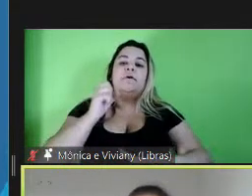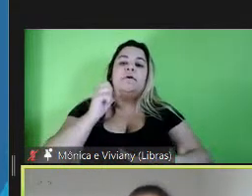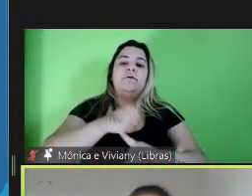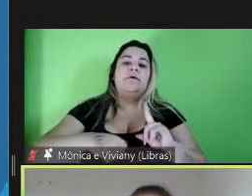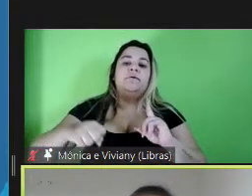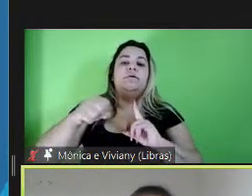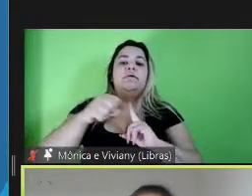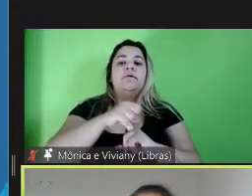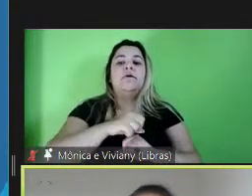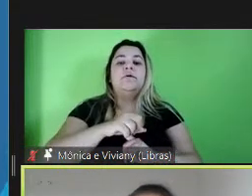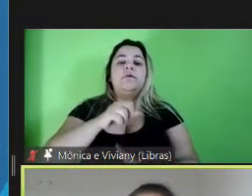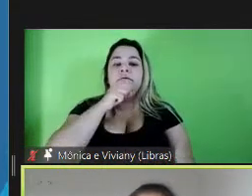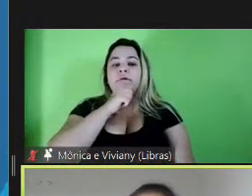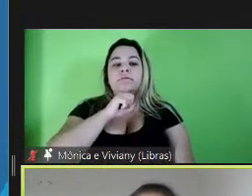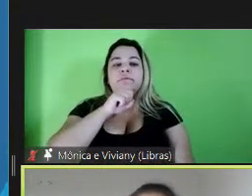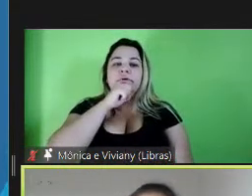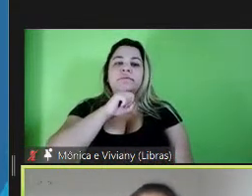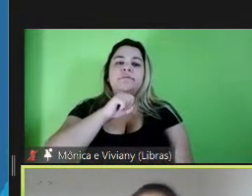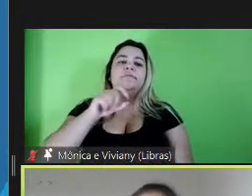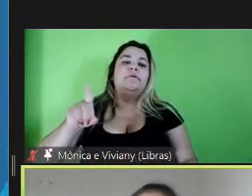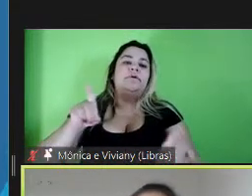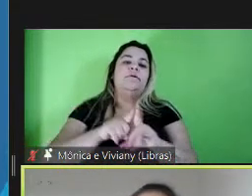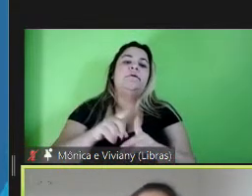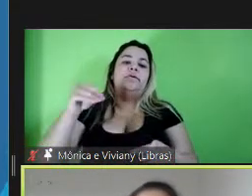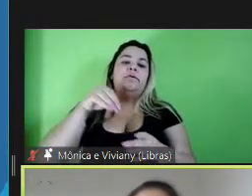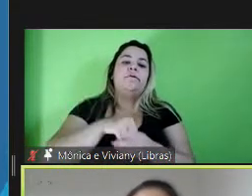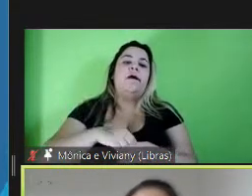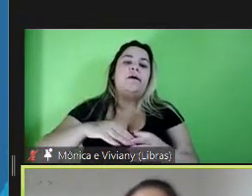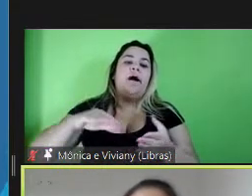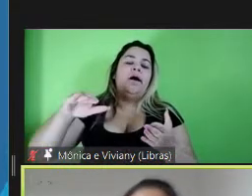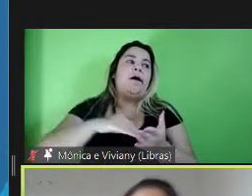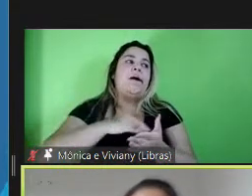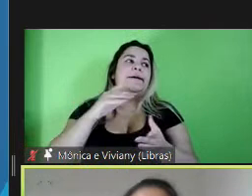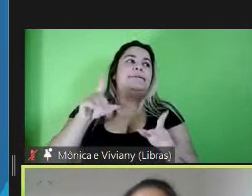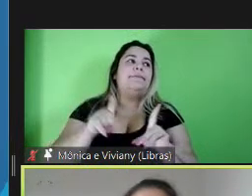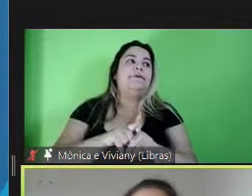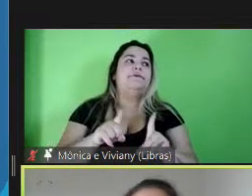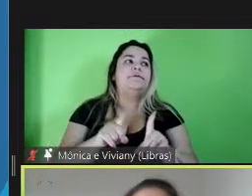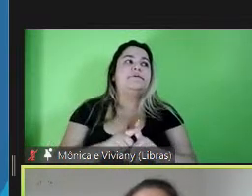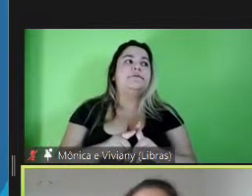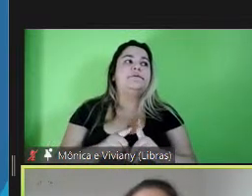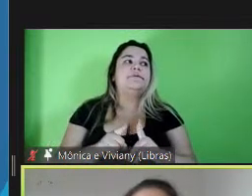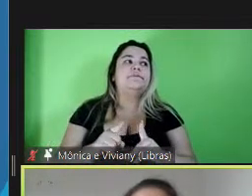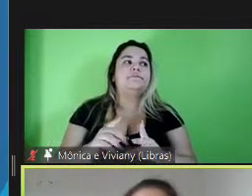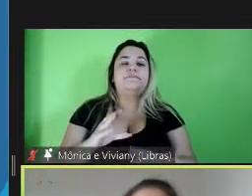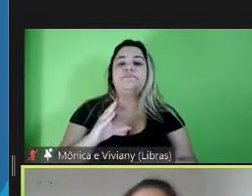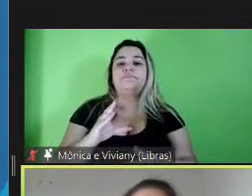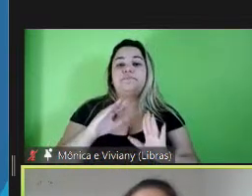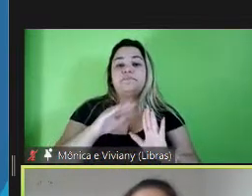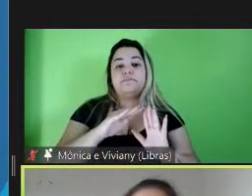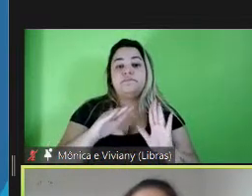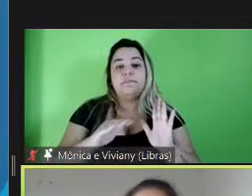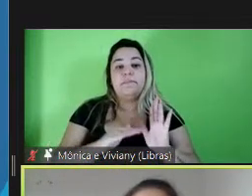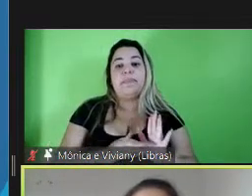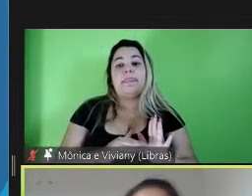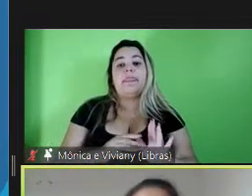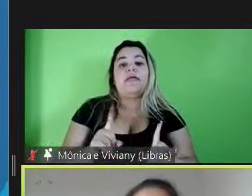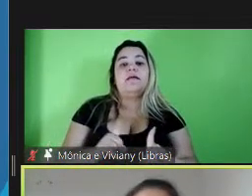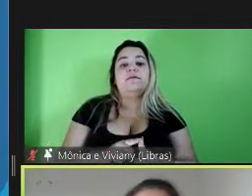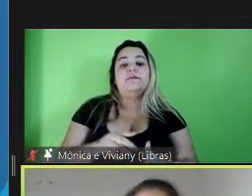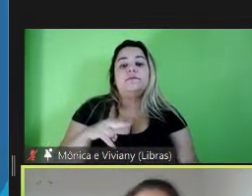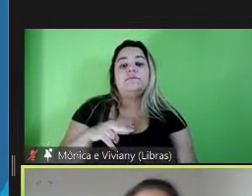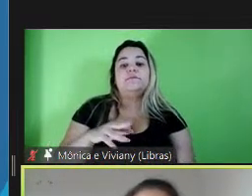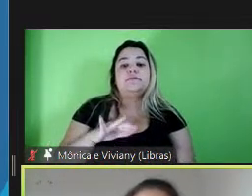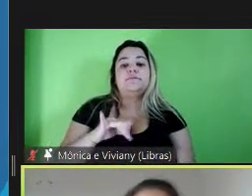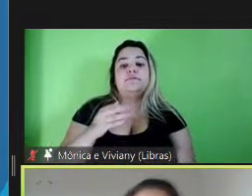social action due to the birth of the person. So within the secretariat, the meeting between